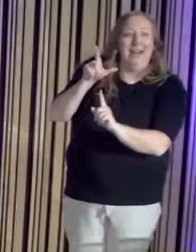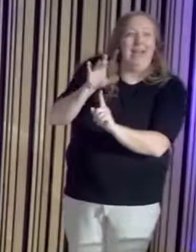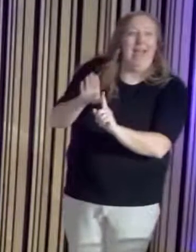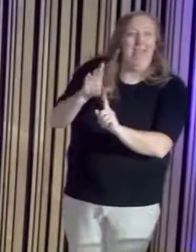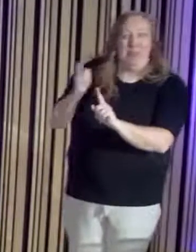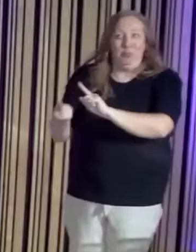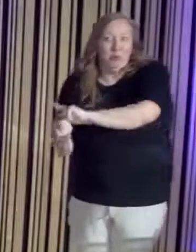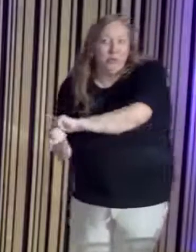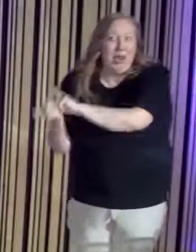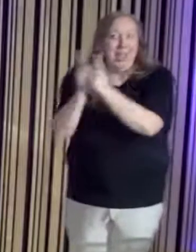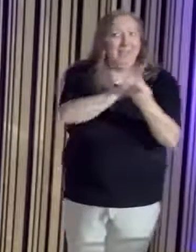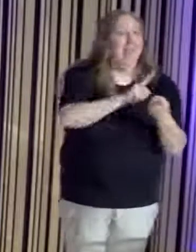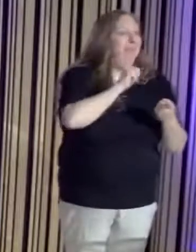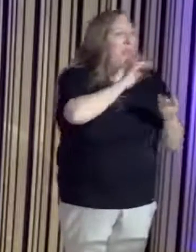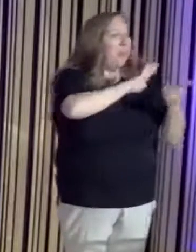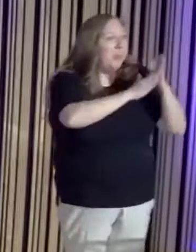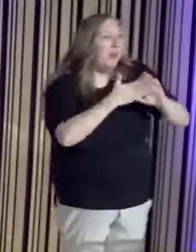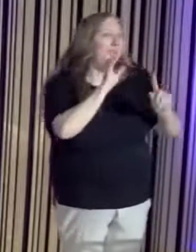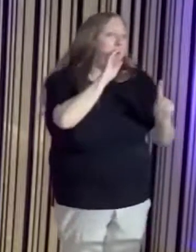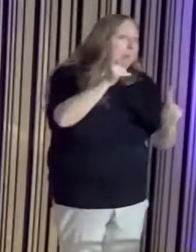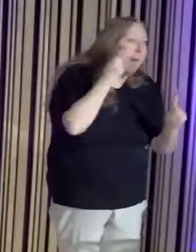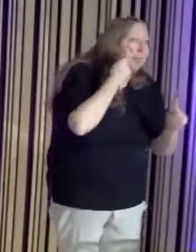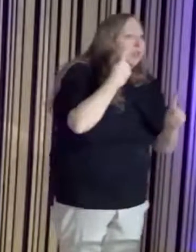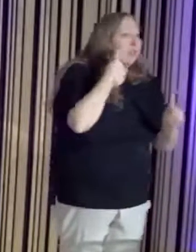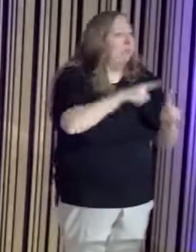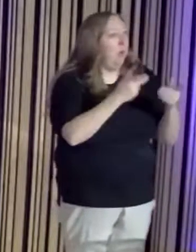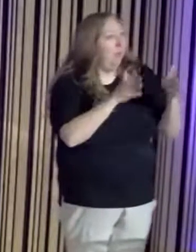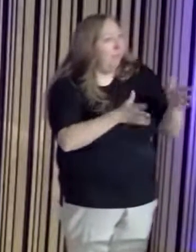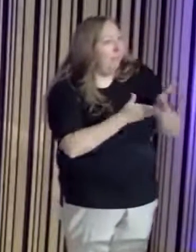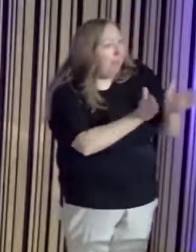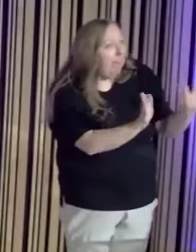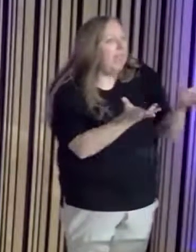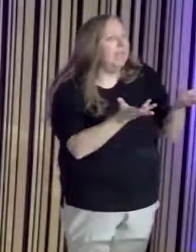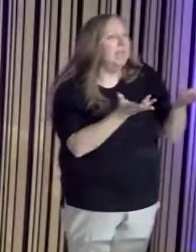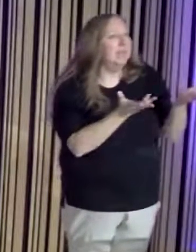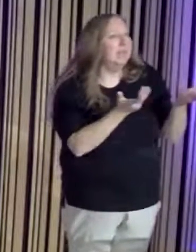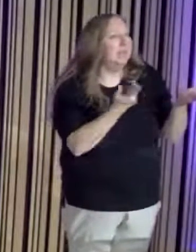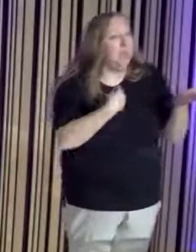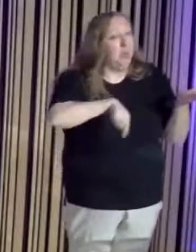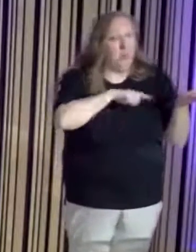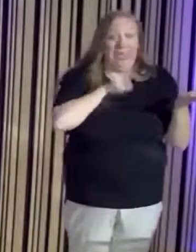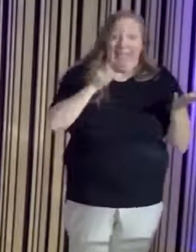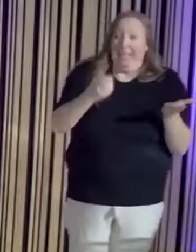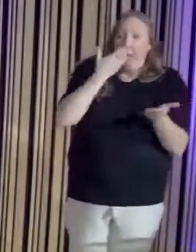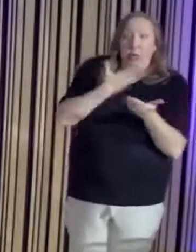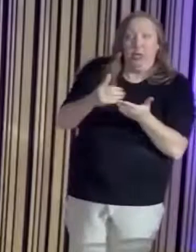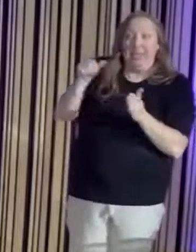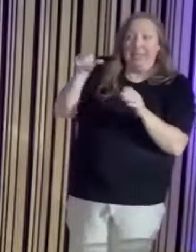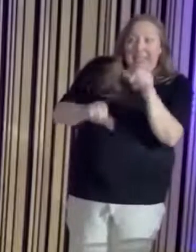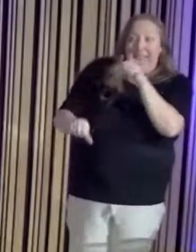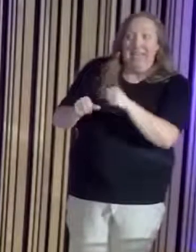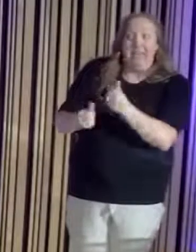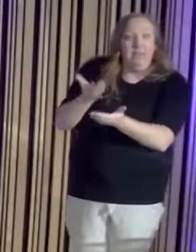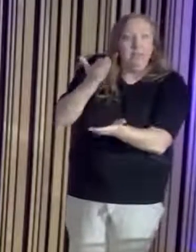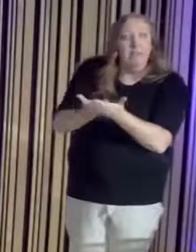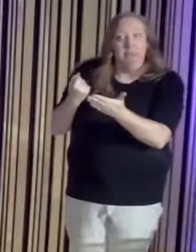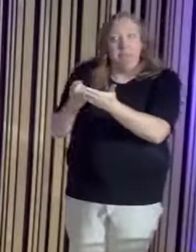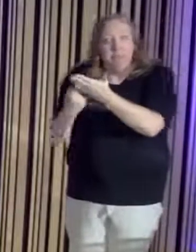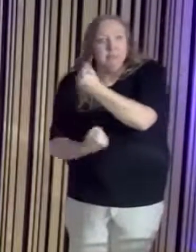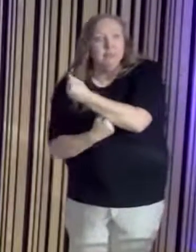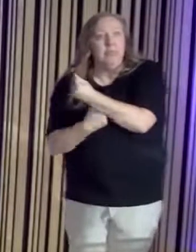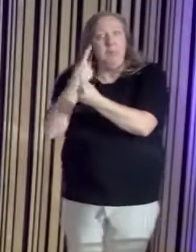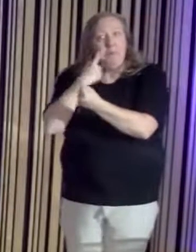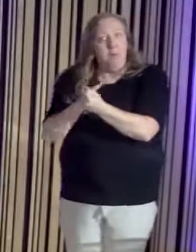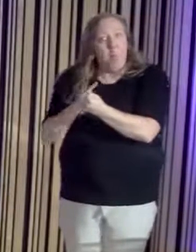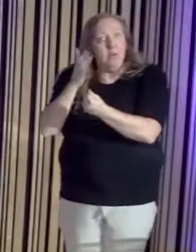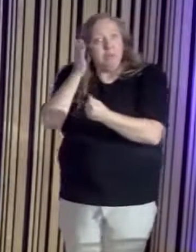understand. And that's where the challenge is. We need a good science base for future policy issues, of course, but we